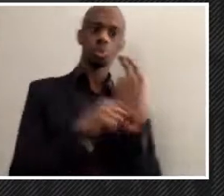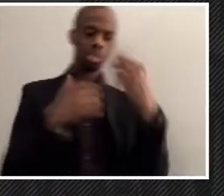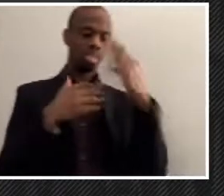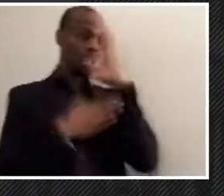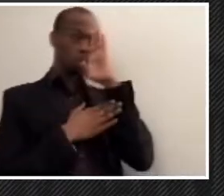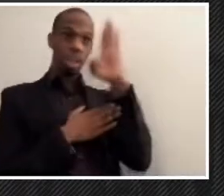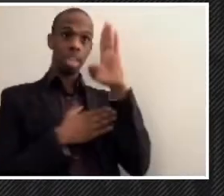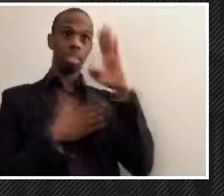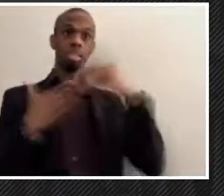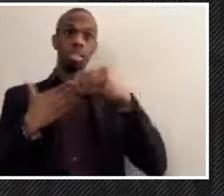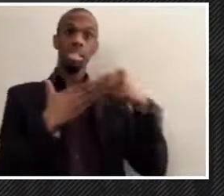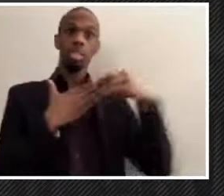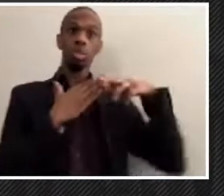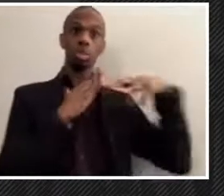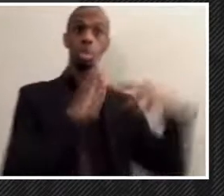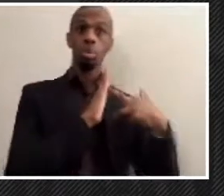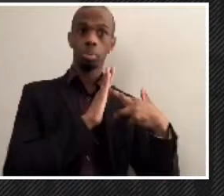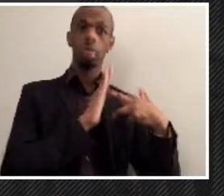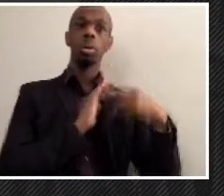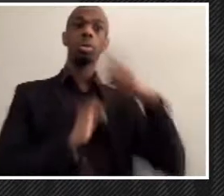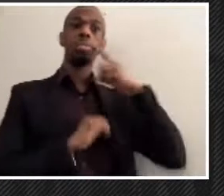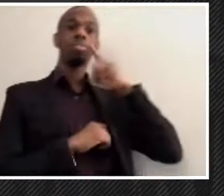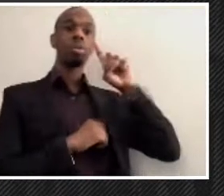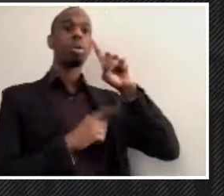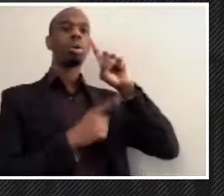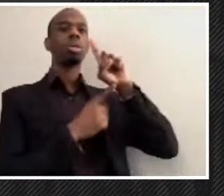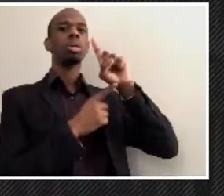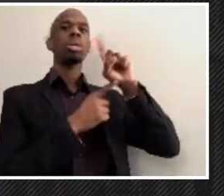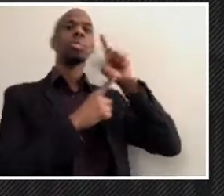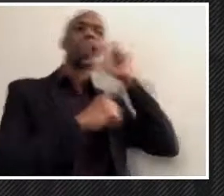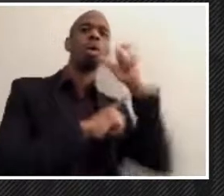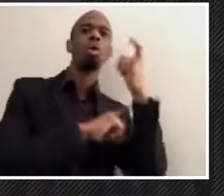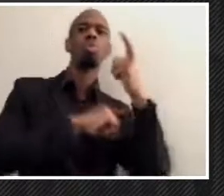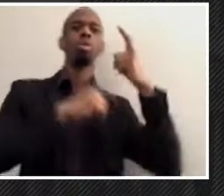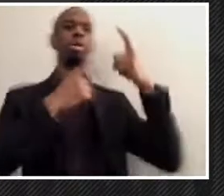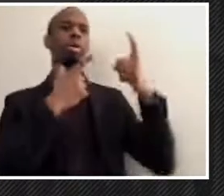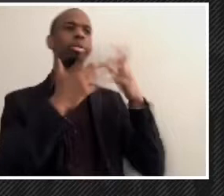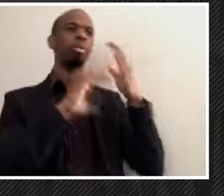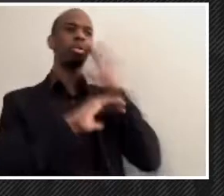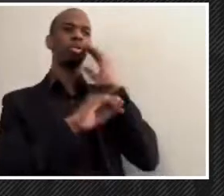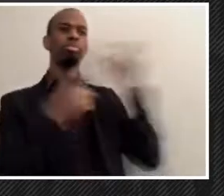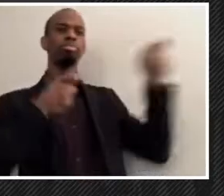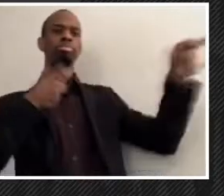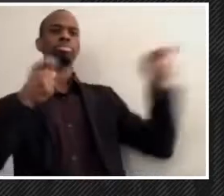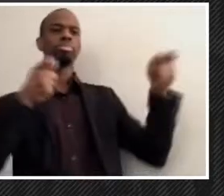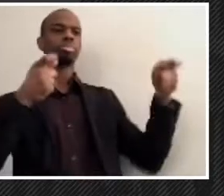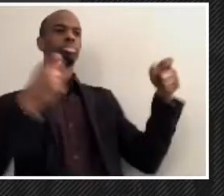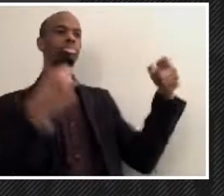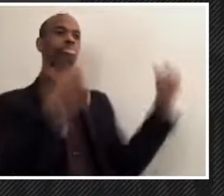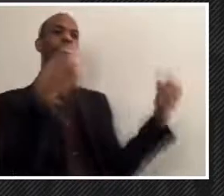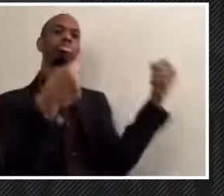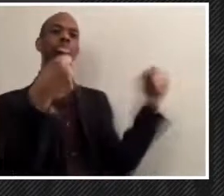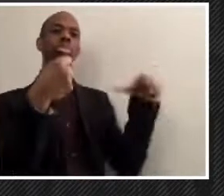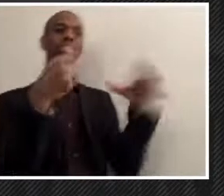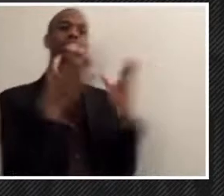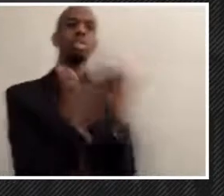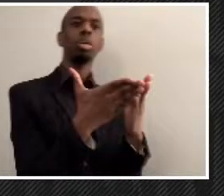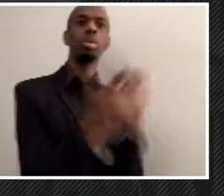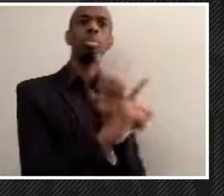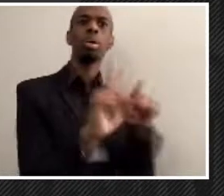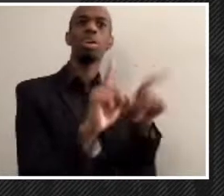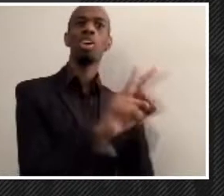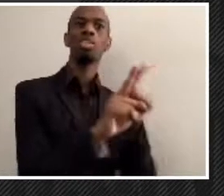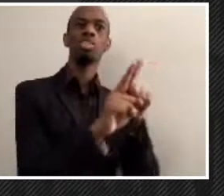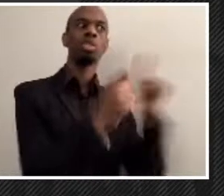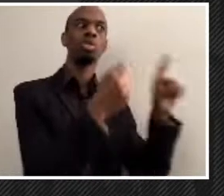only guide this ship, but to give this ship some purpose so we don't run out of fuel.